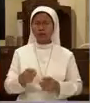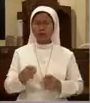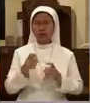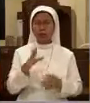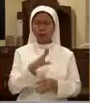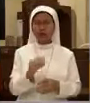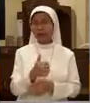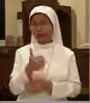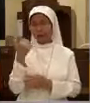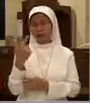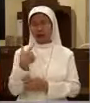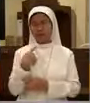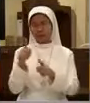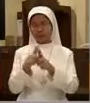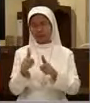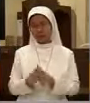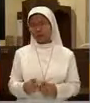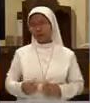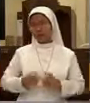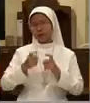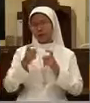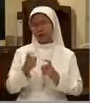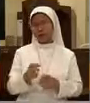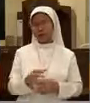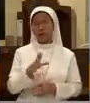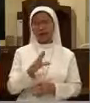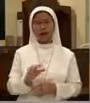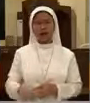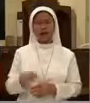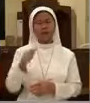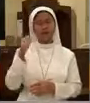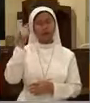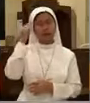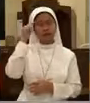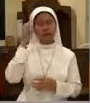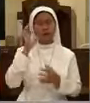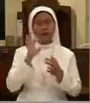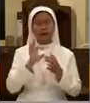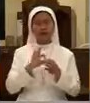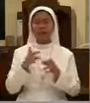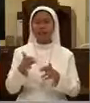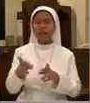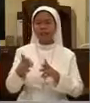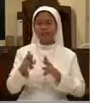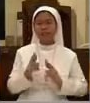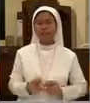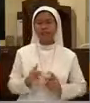others and the consciousness of receiving a gift.